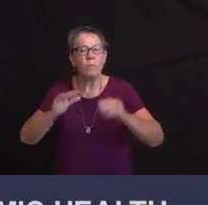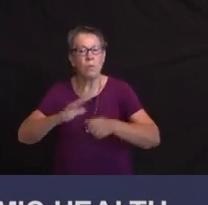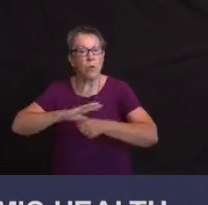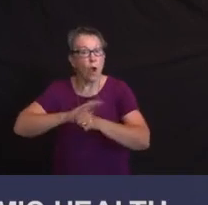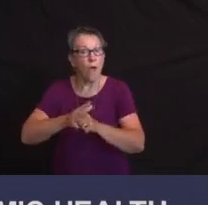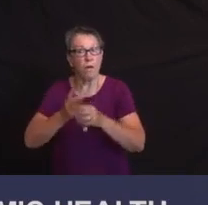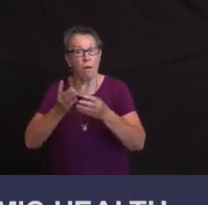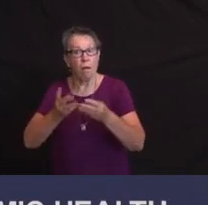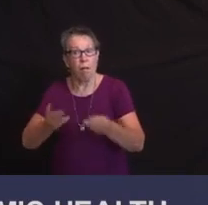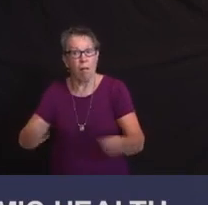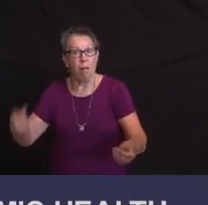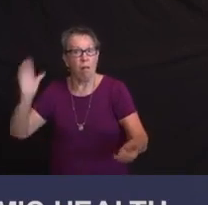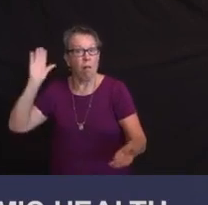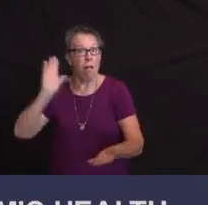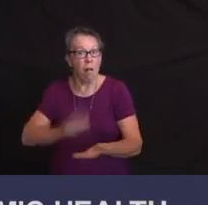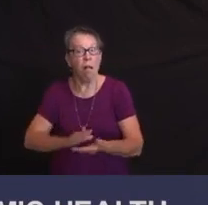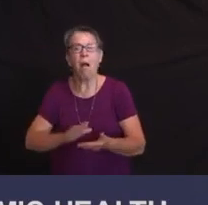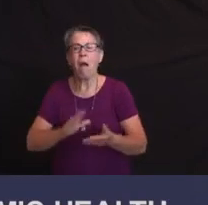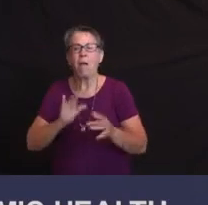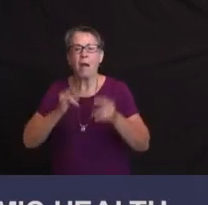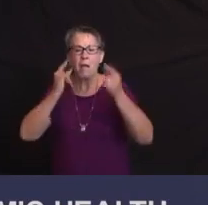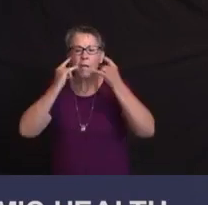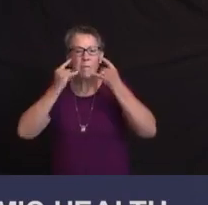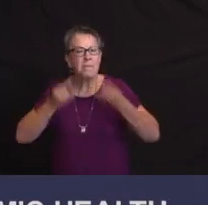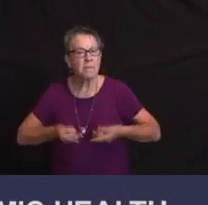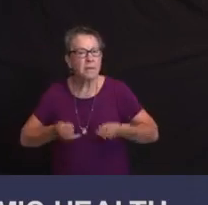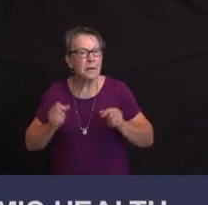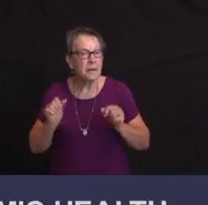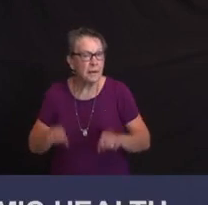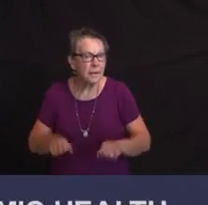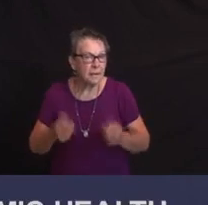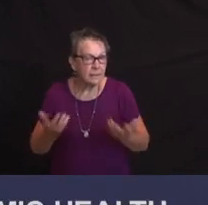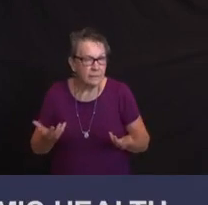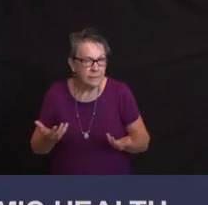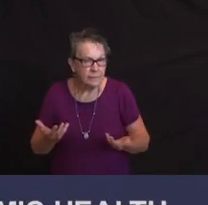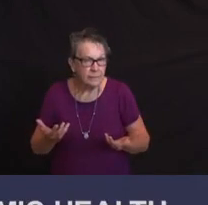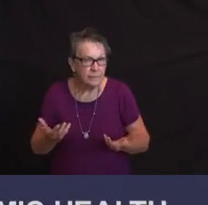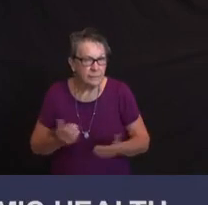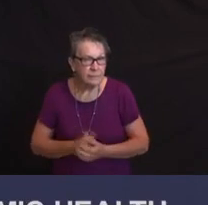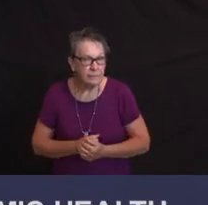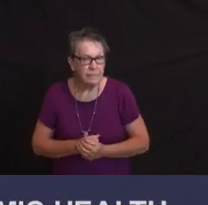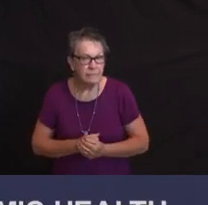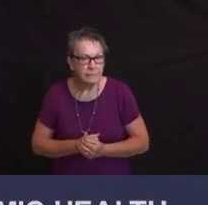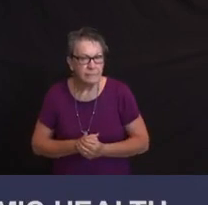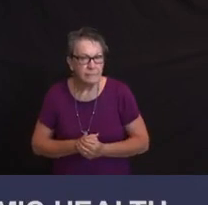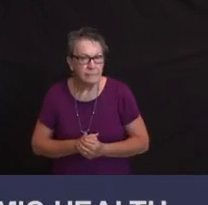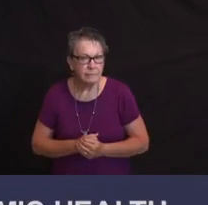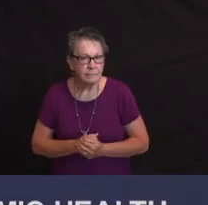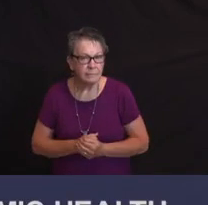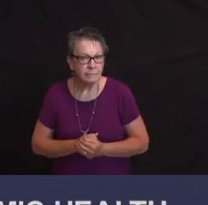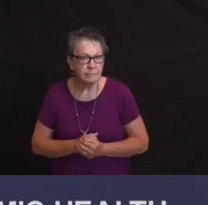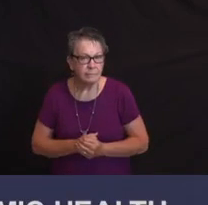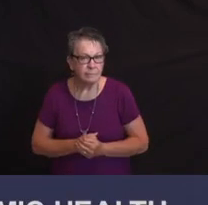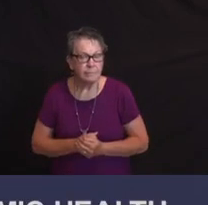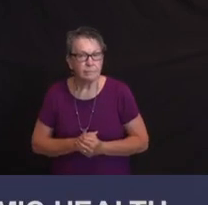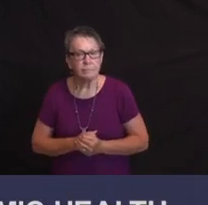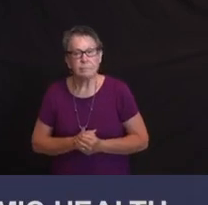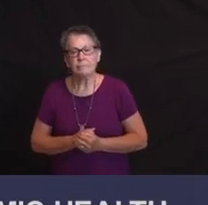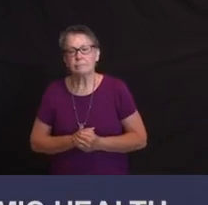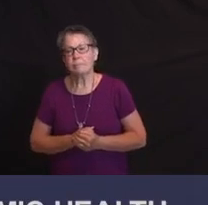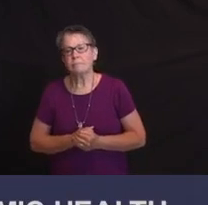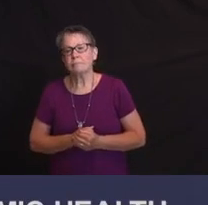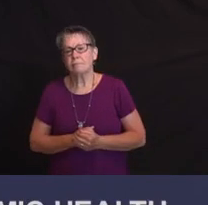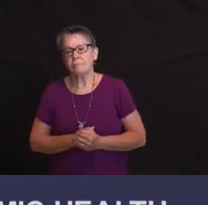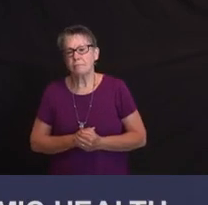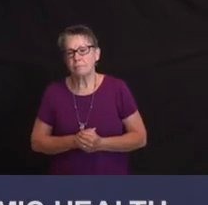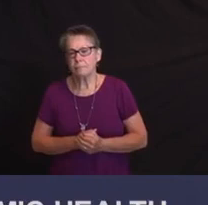leaving. We get more people vaccinated, all that together. I'm going to let you all come back to what we should be